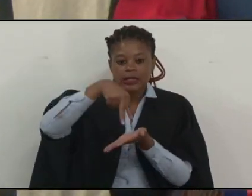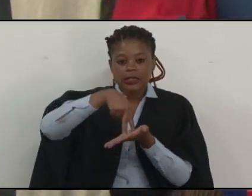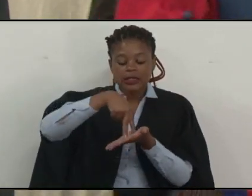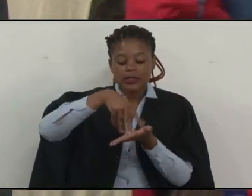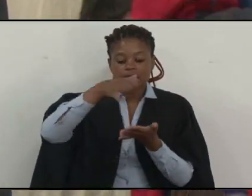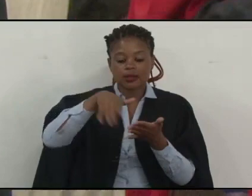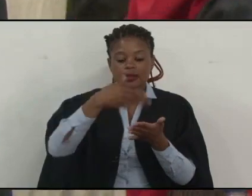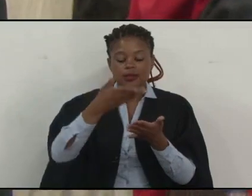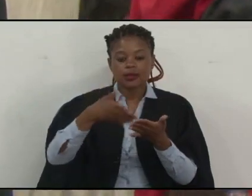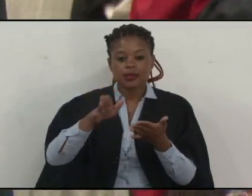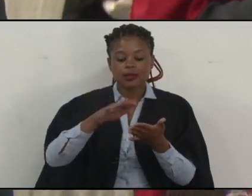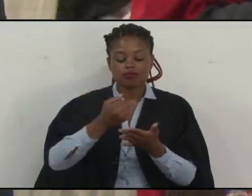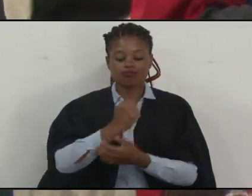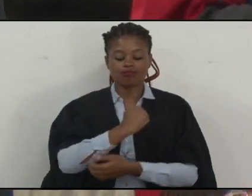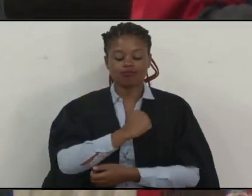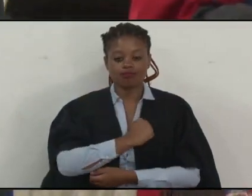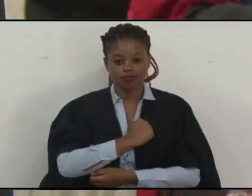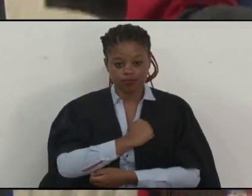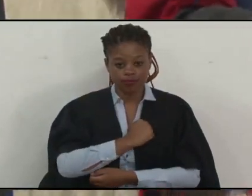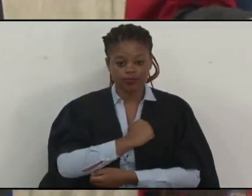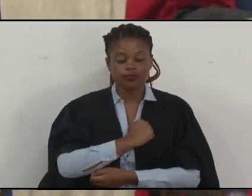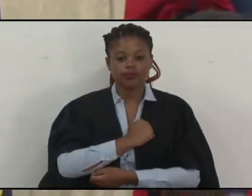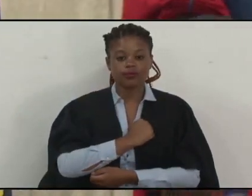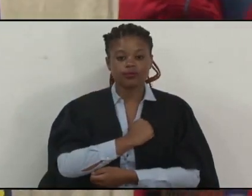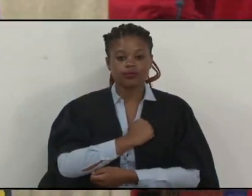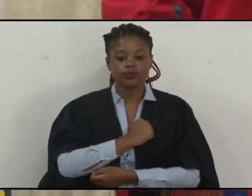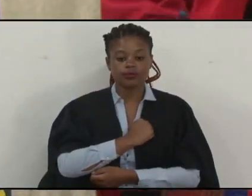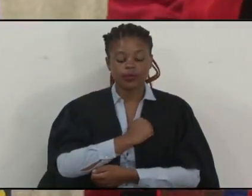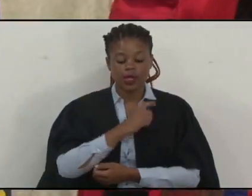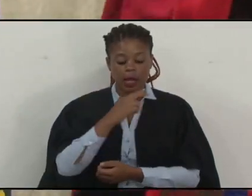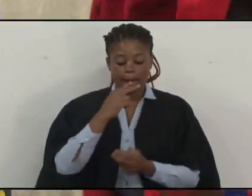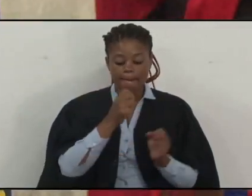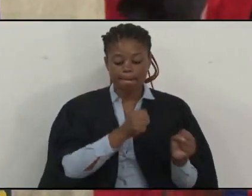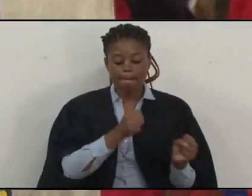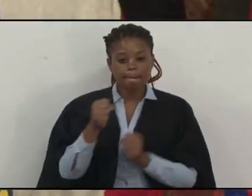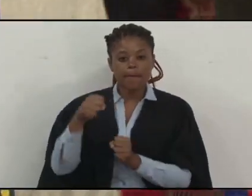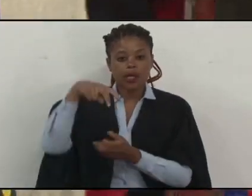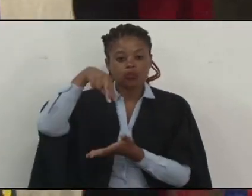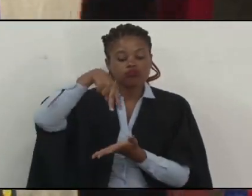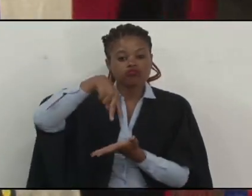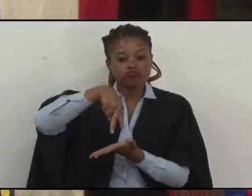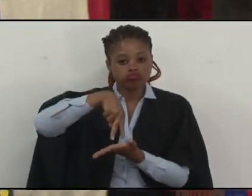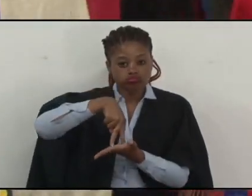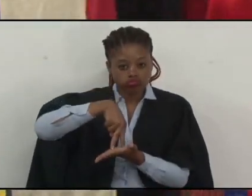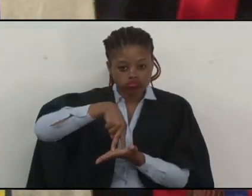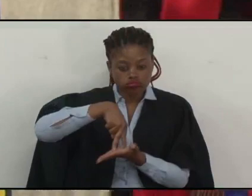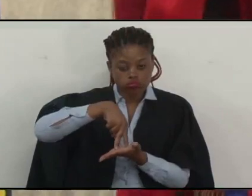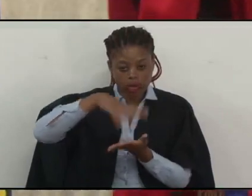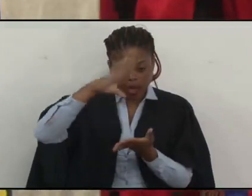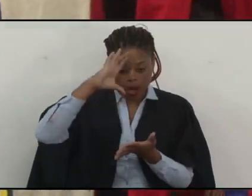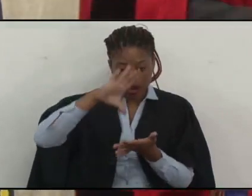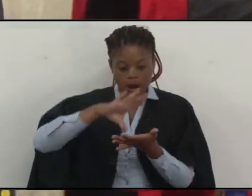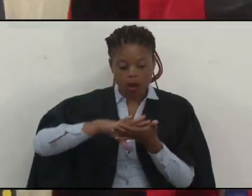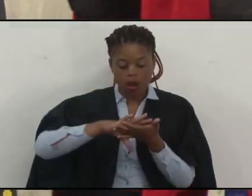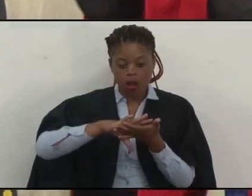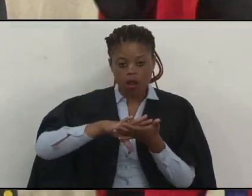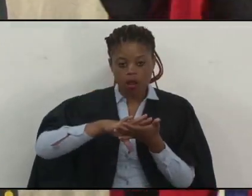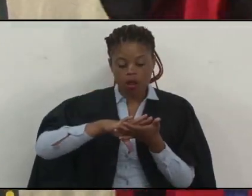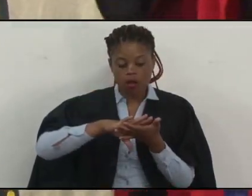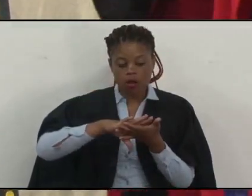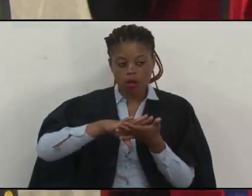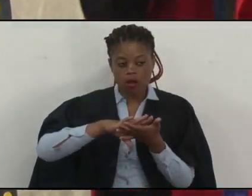to stand for the singing of the national anthem and to remain standing while